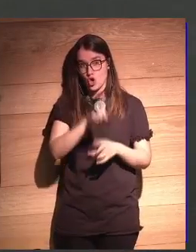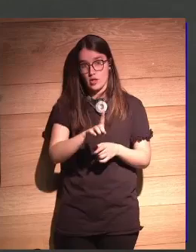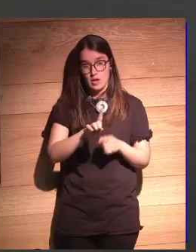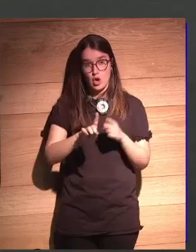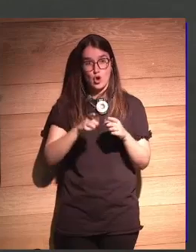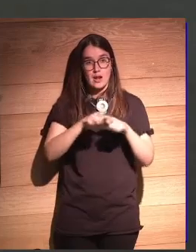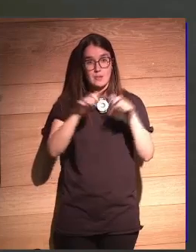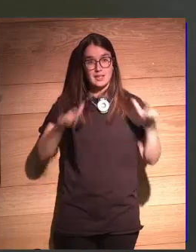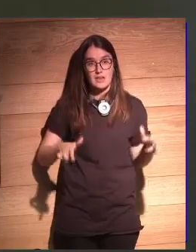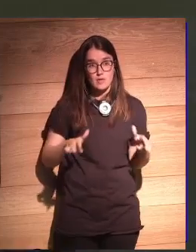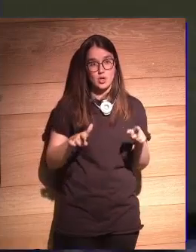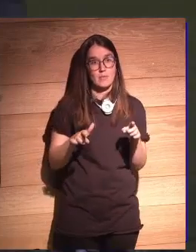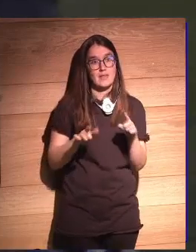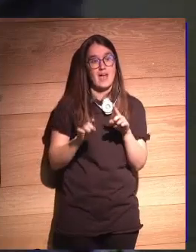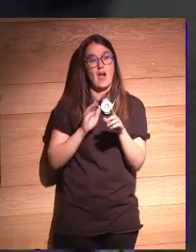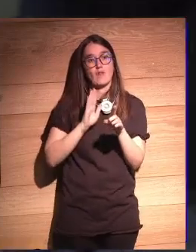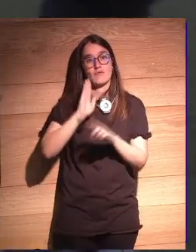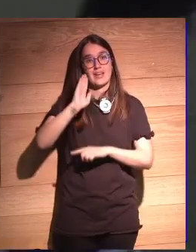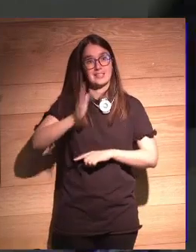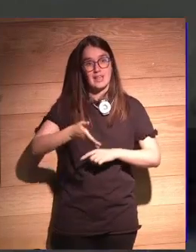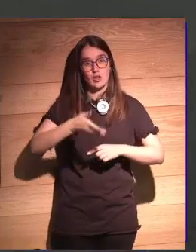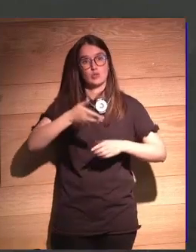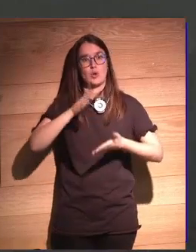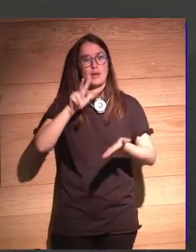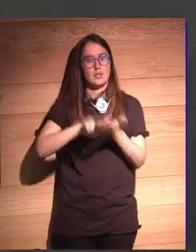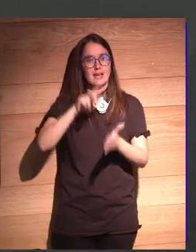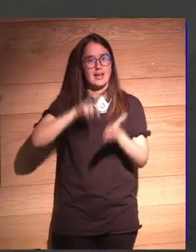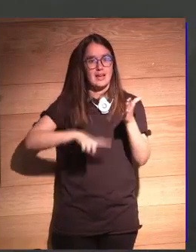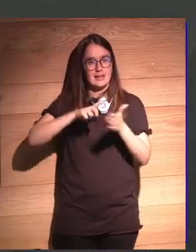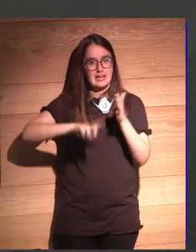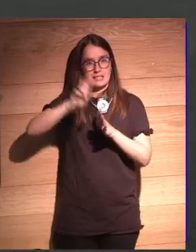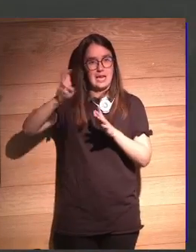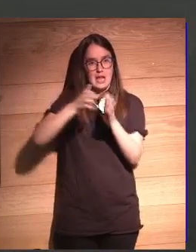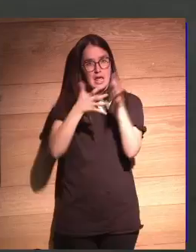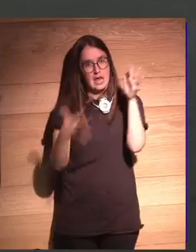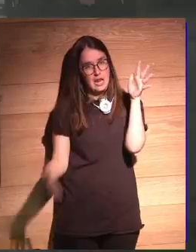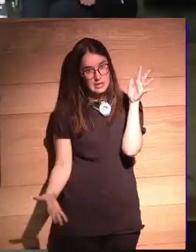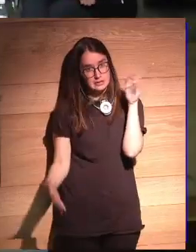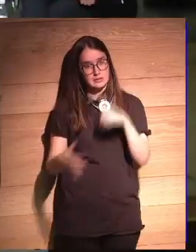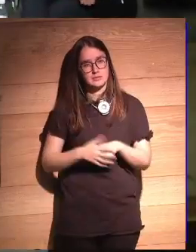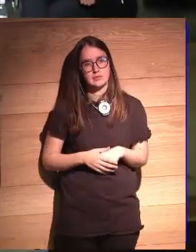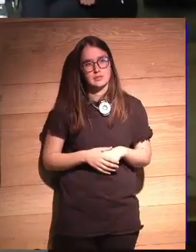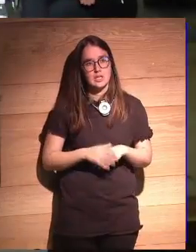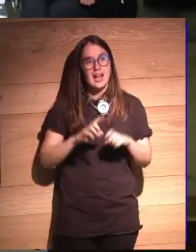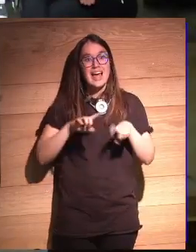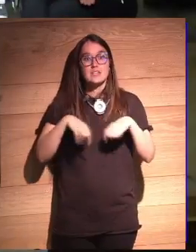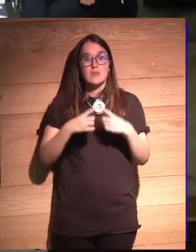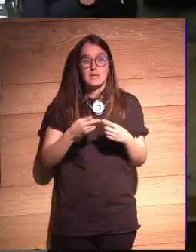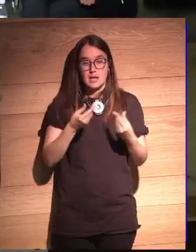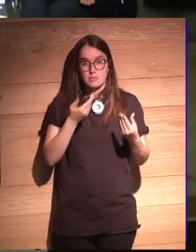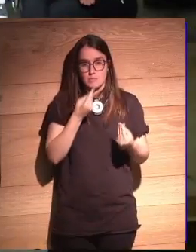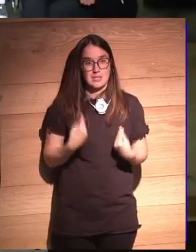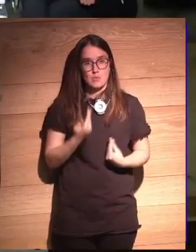know the tenants, trade unions, or the power platform,